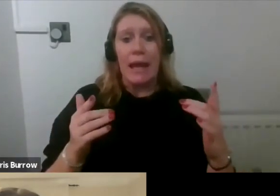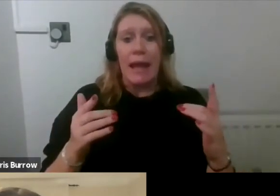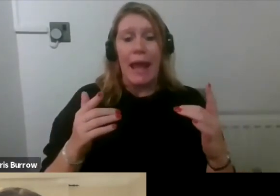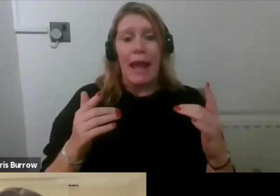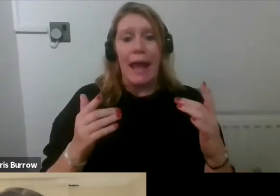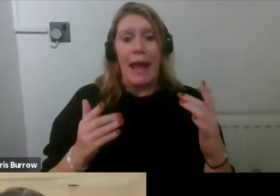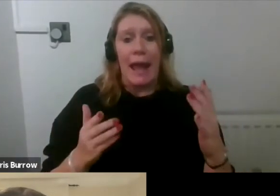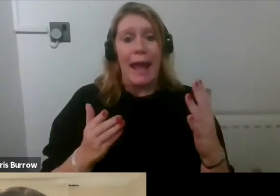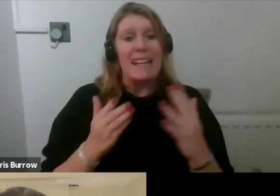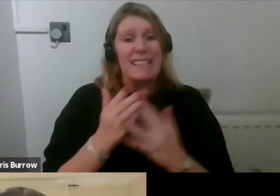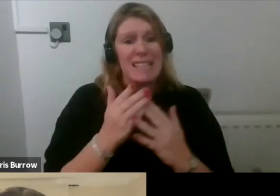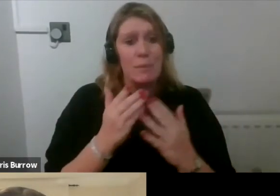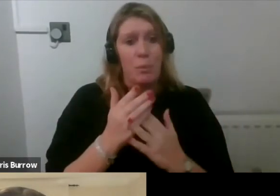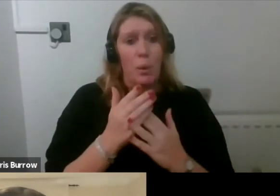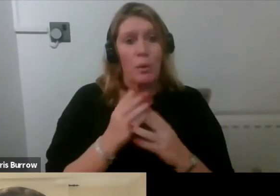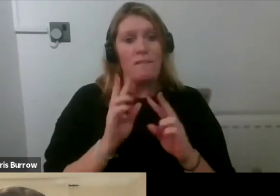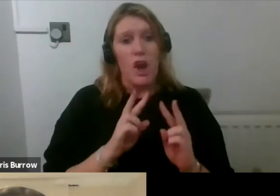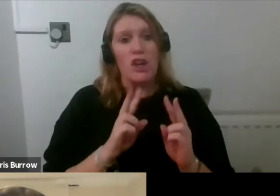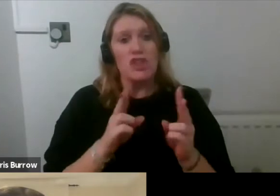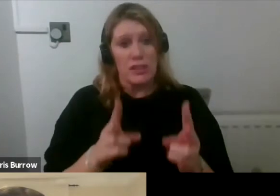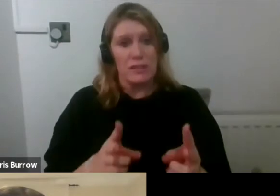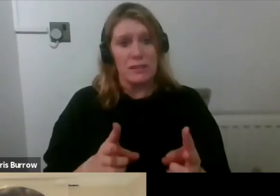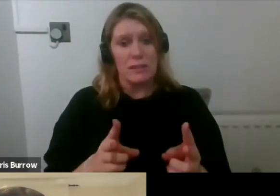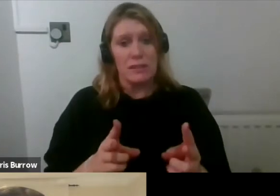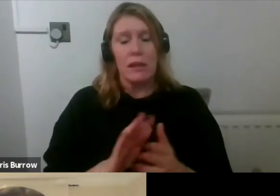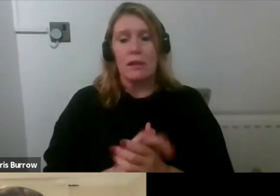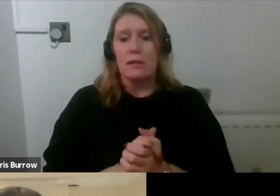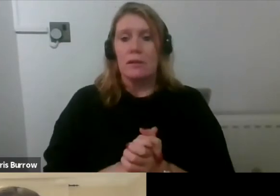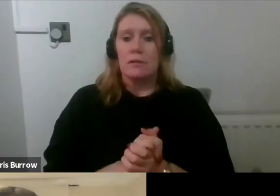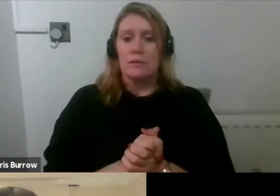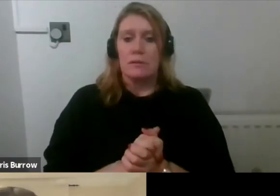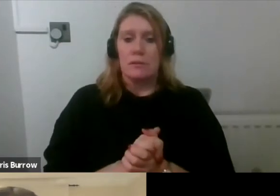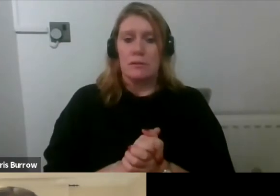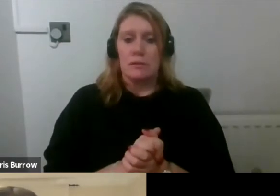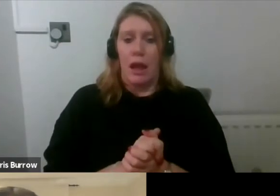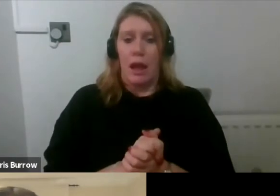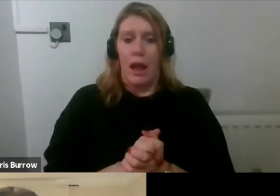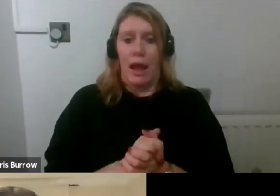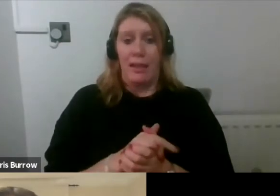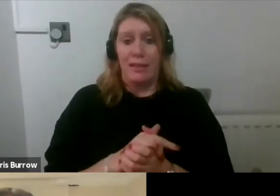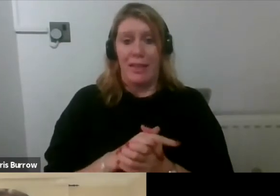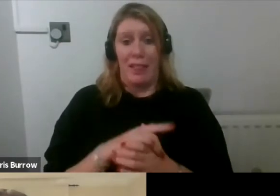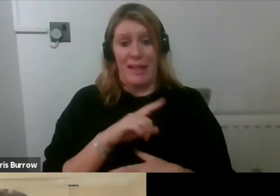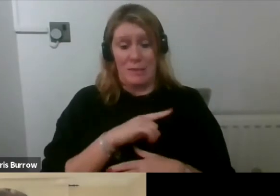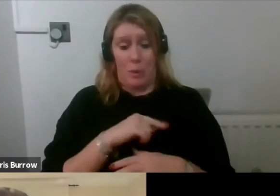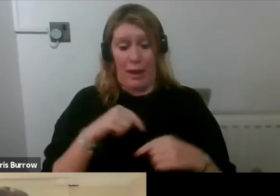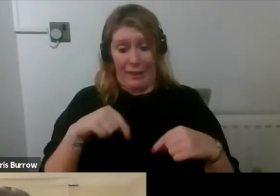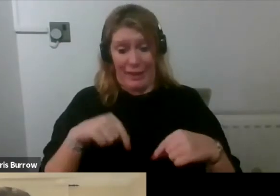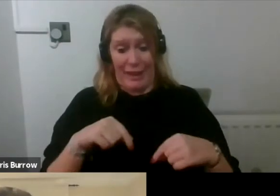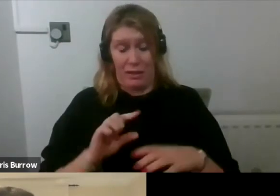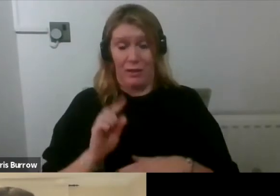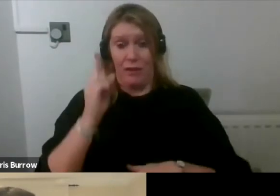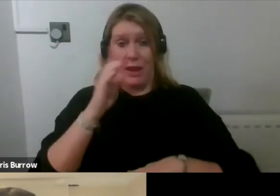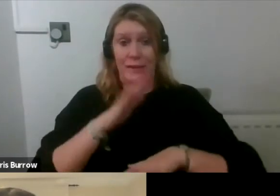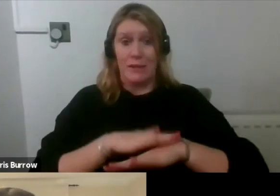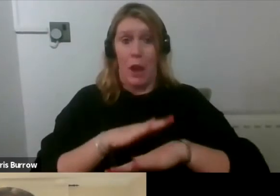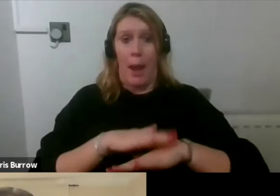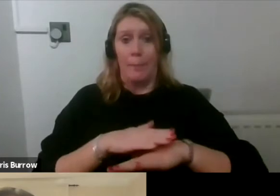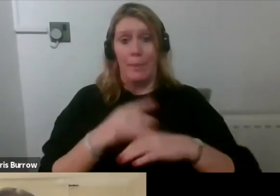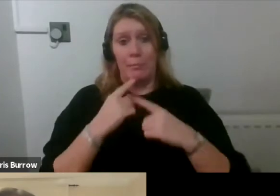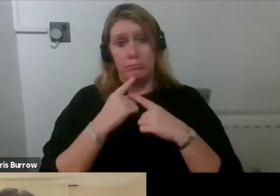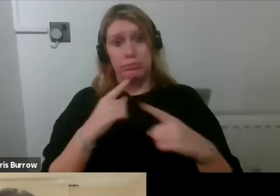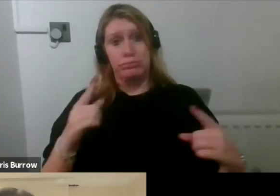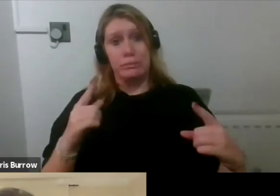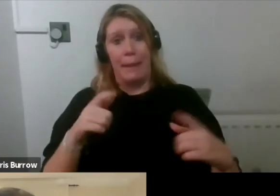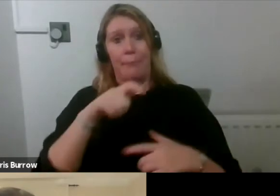film, and that brings us up to here. So this is kind of first proper airing we've had of it in public. It's been at Together